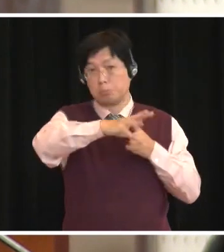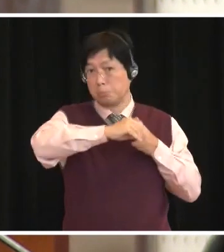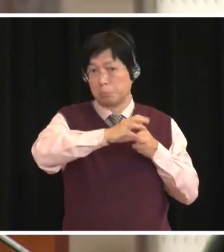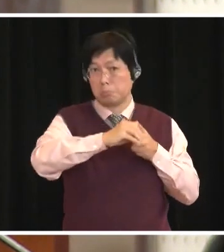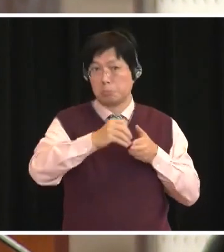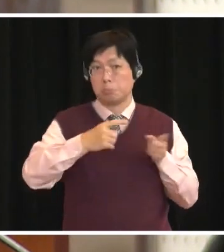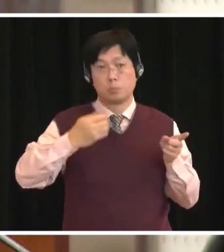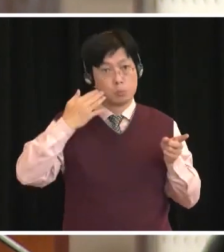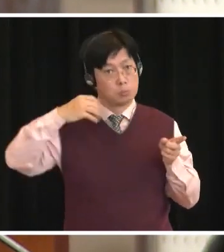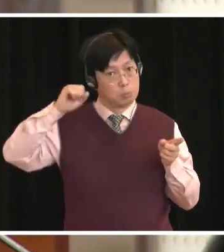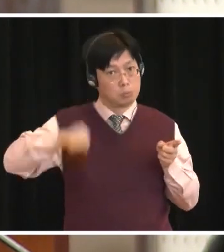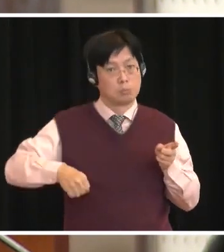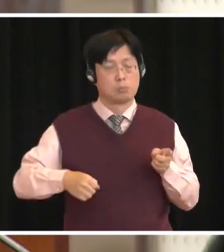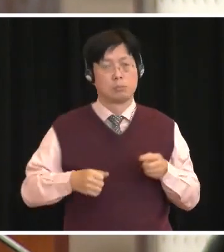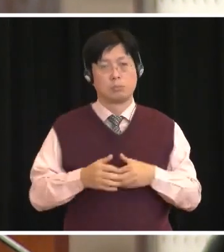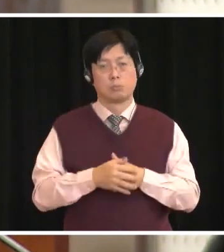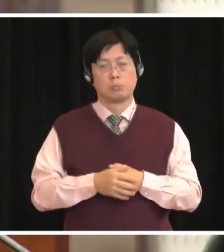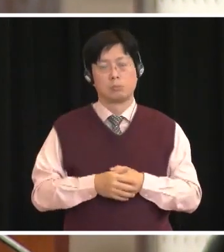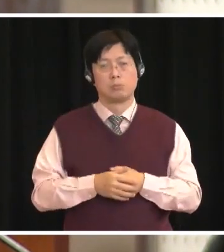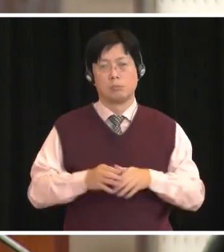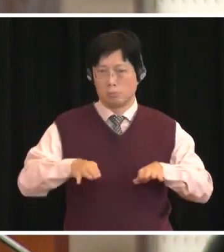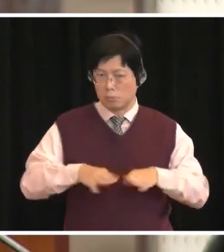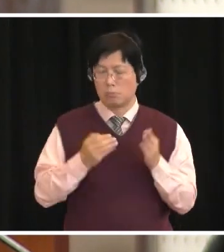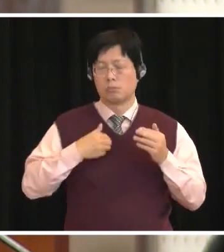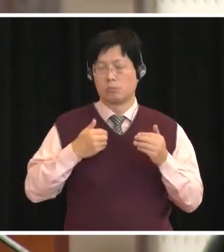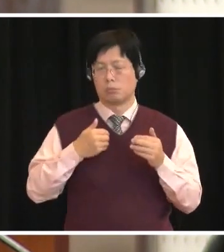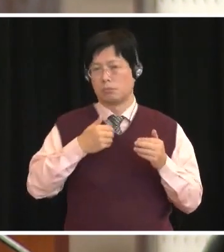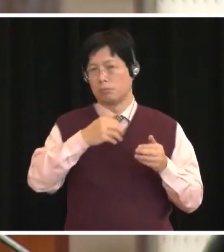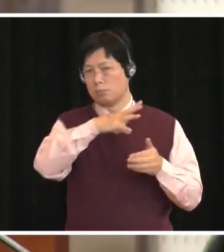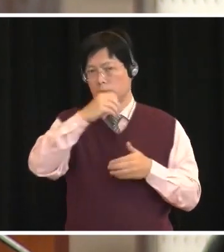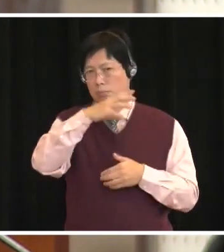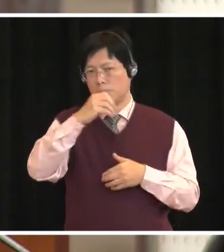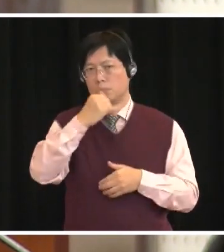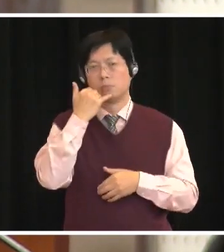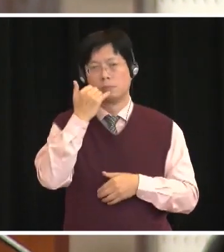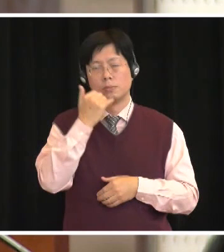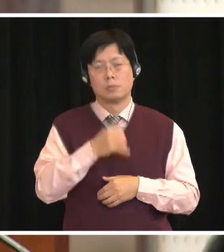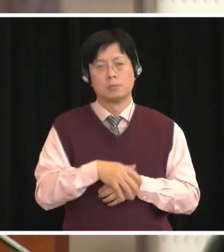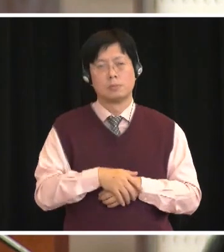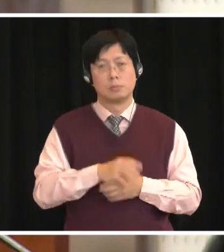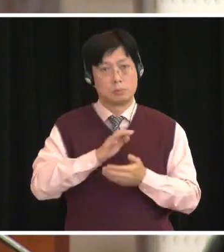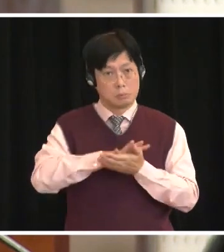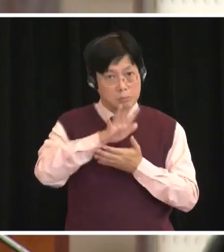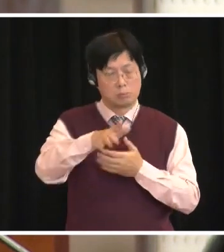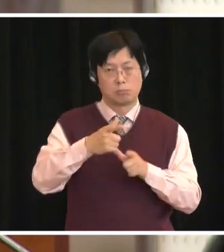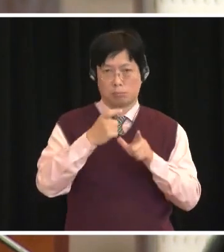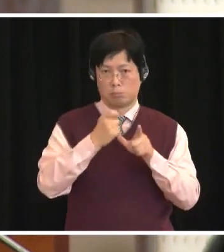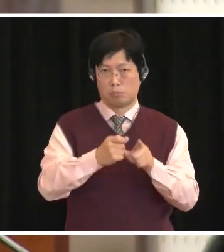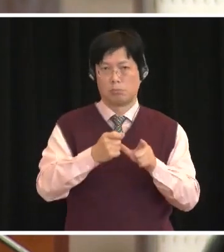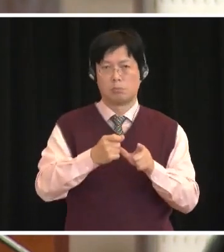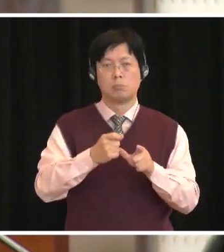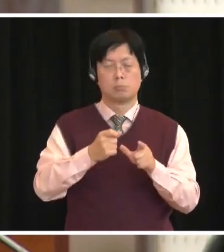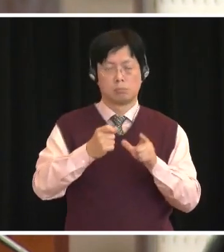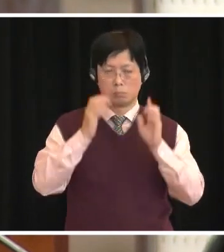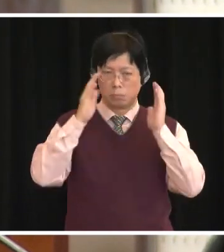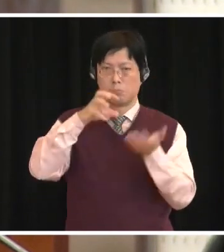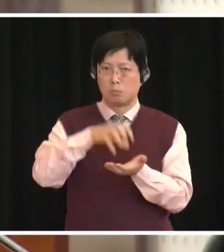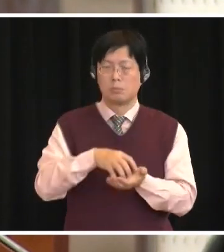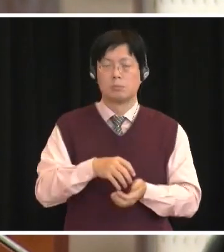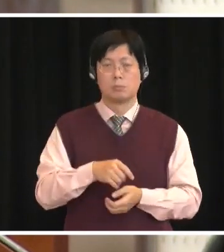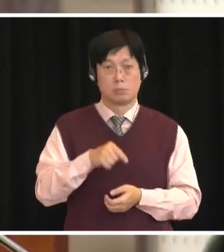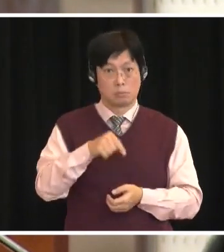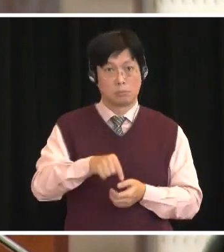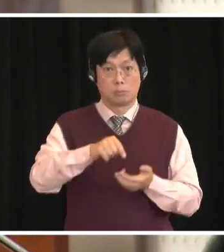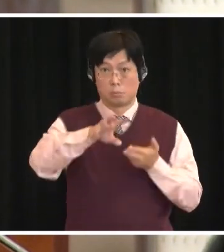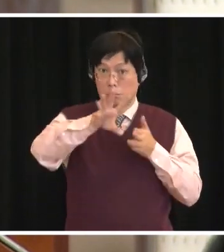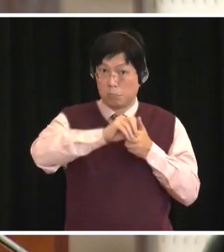the interrogation to be video and audio recorded? If they give their consent, we will